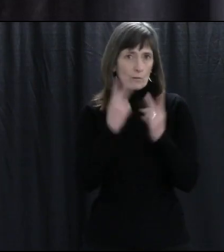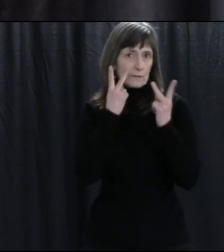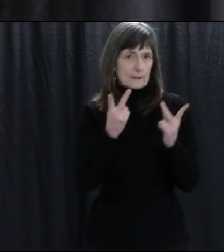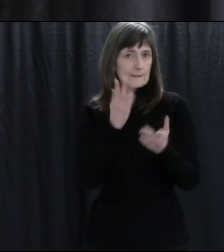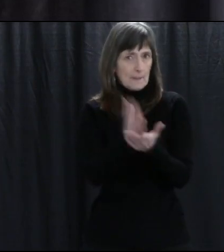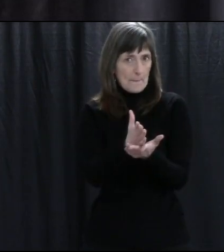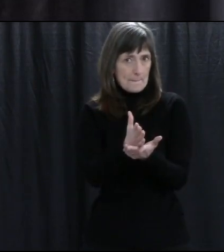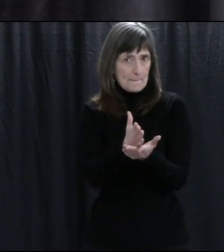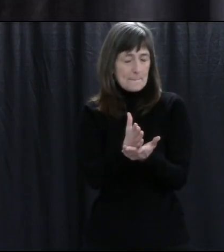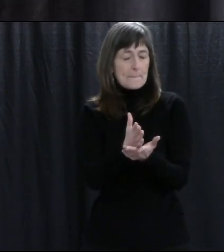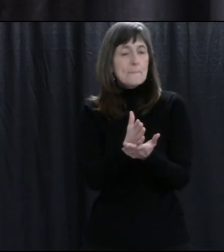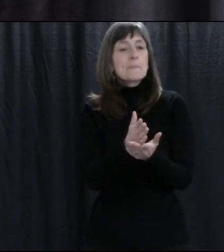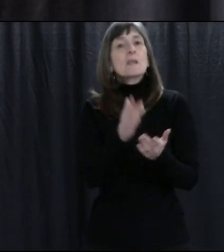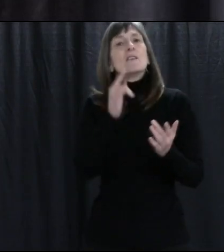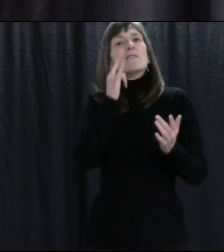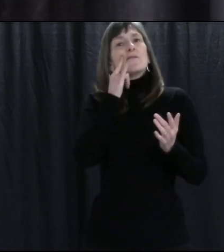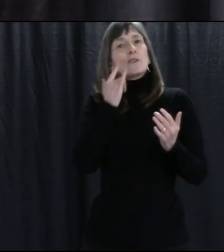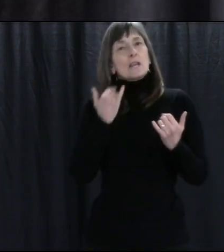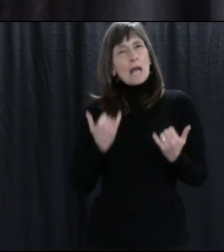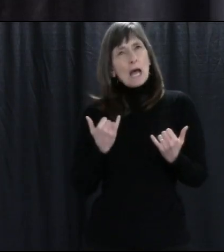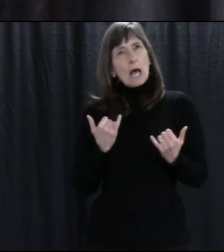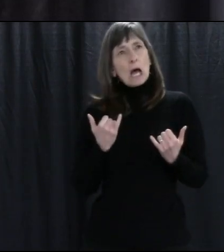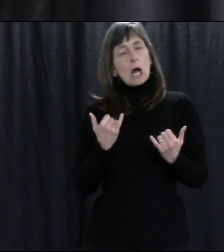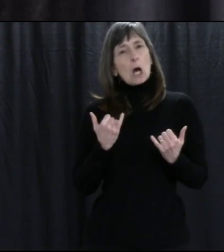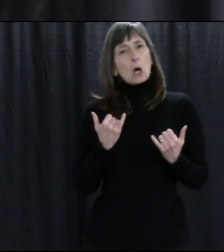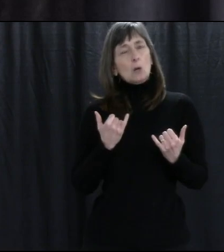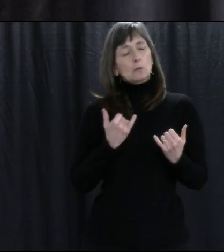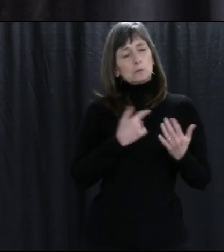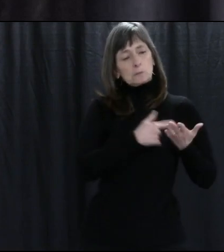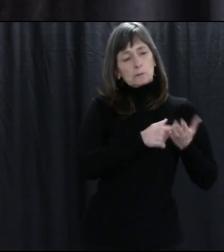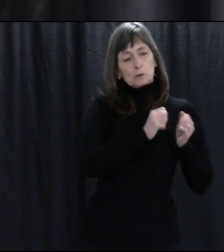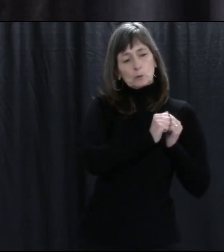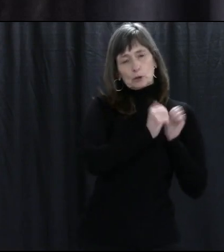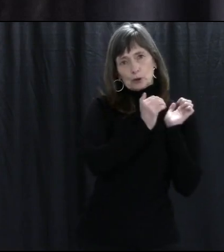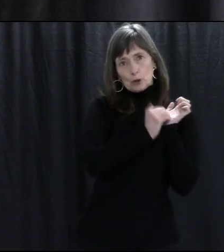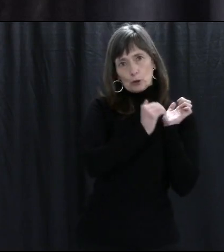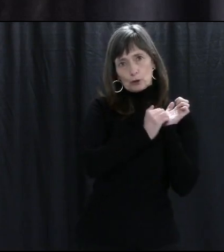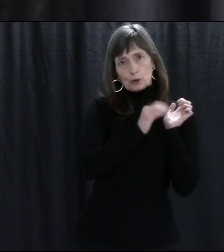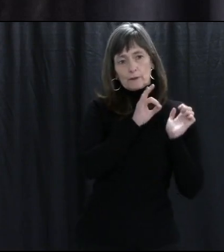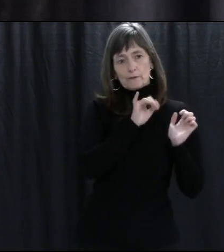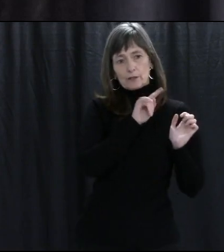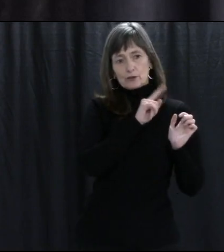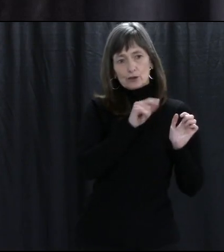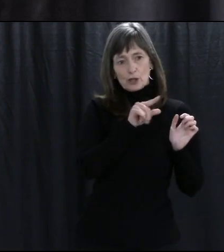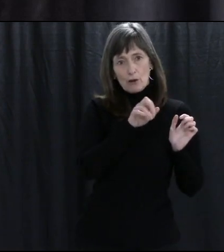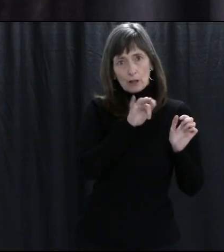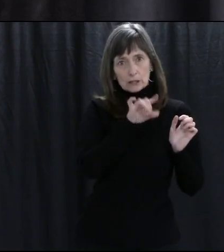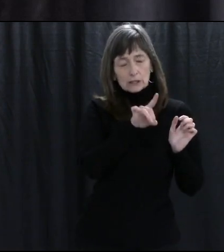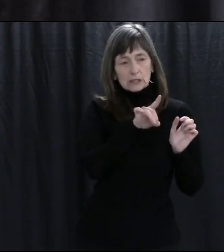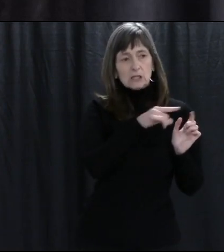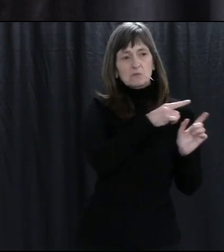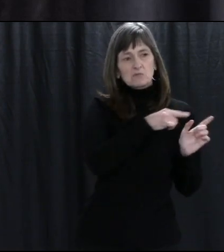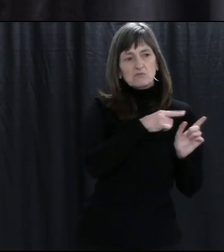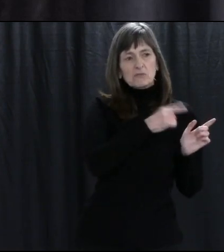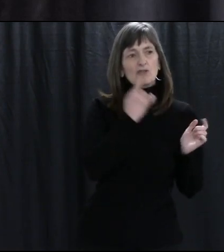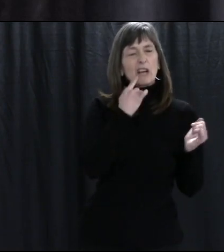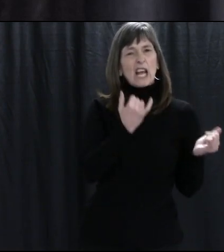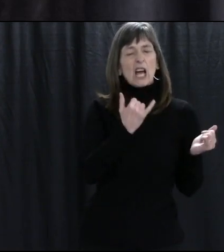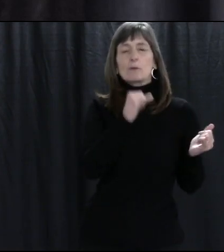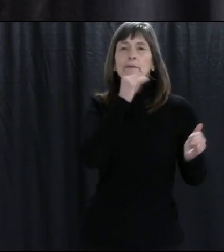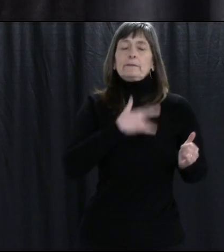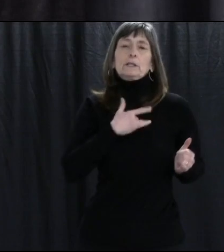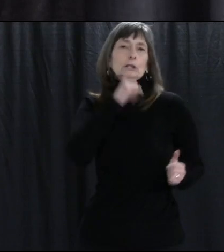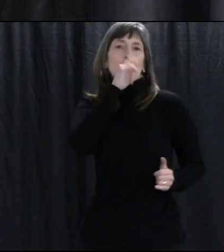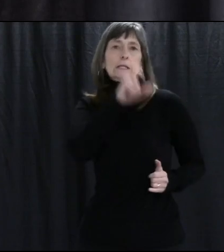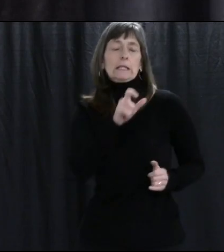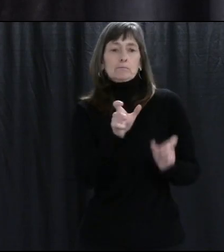that actually, at the moment, on the information that Dr. Fitzgerald and recommendations that she's made, is currently not